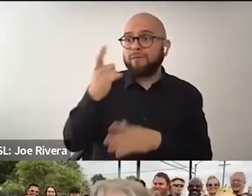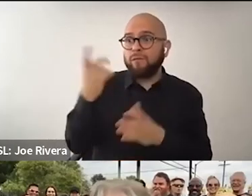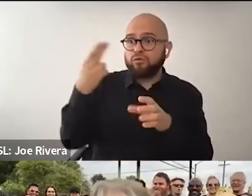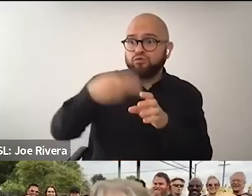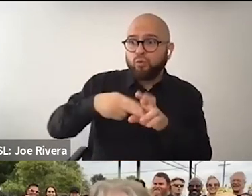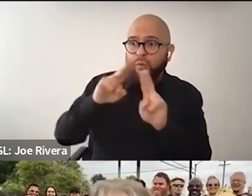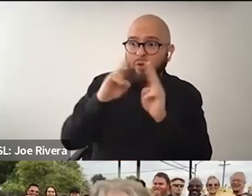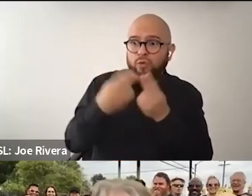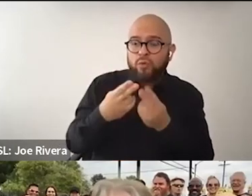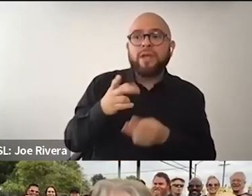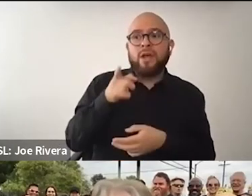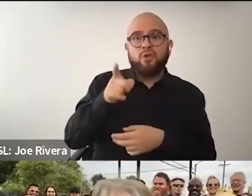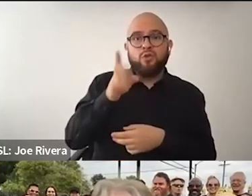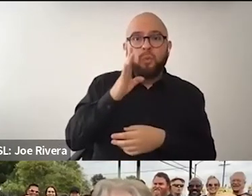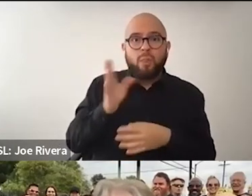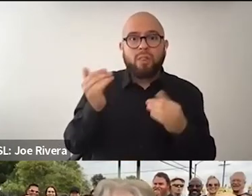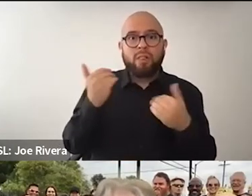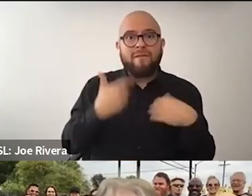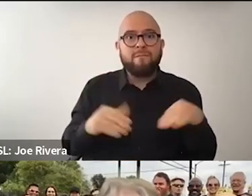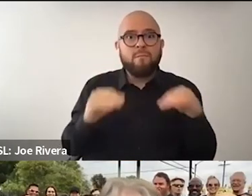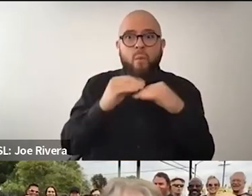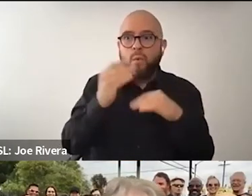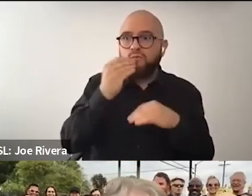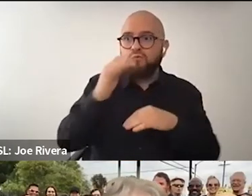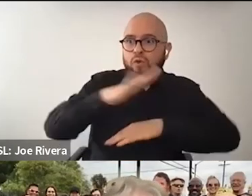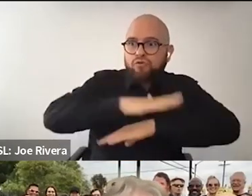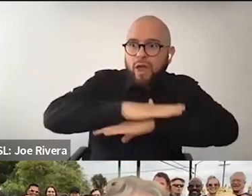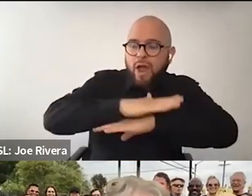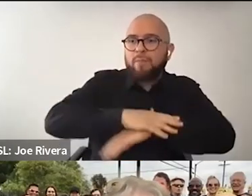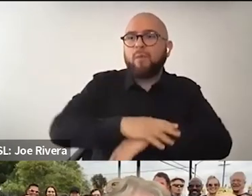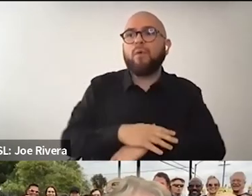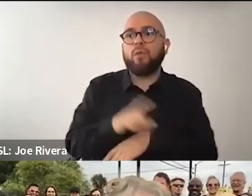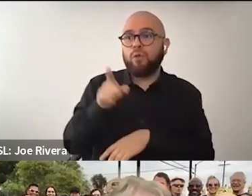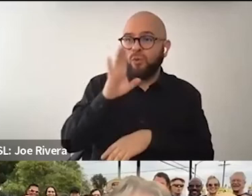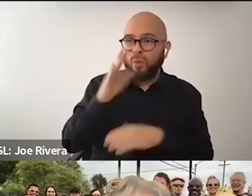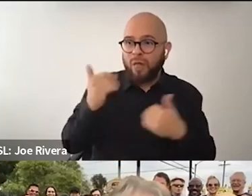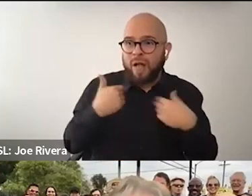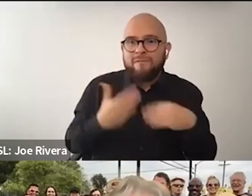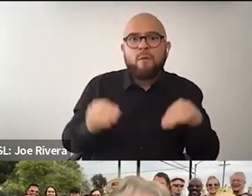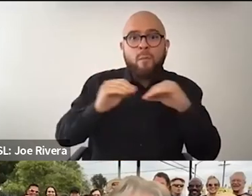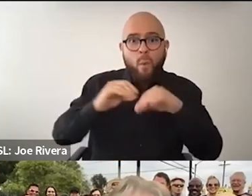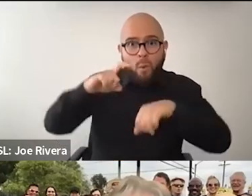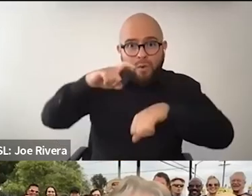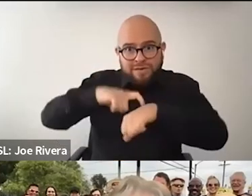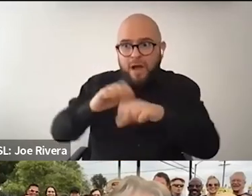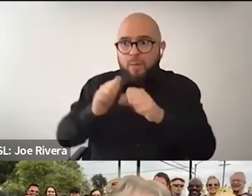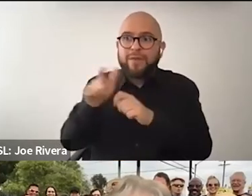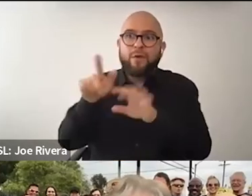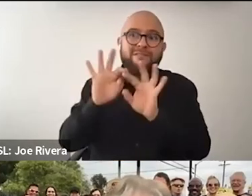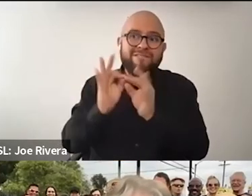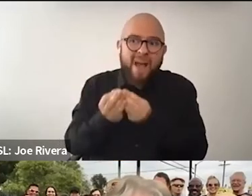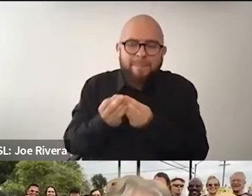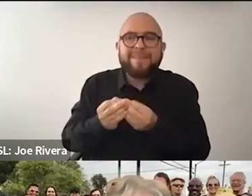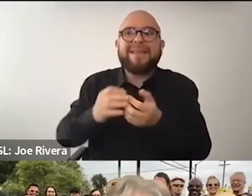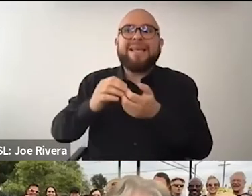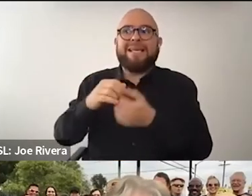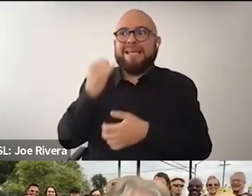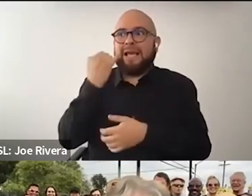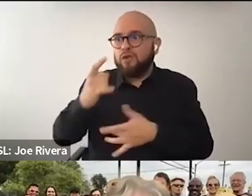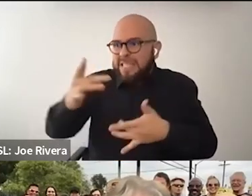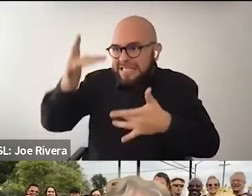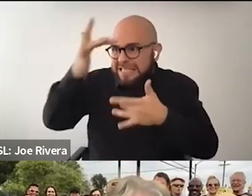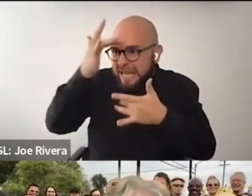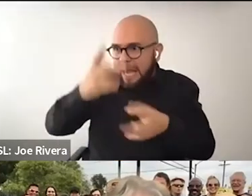family because this will protect you if you are ill. This will provide health care for